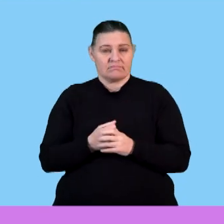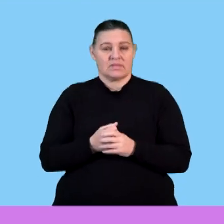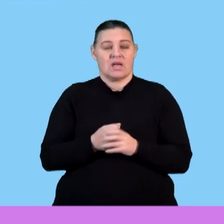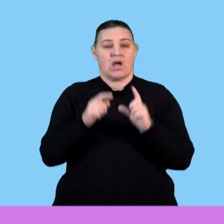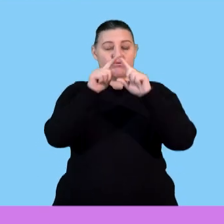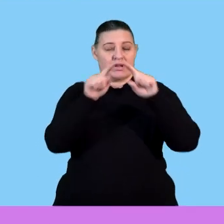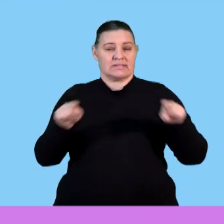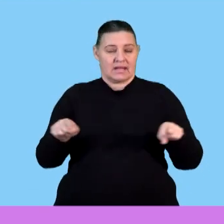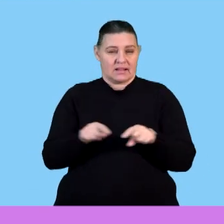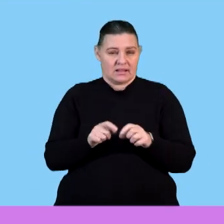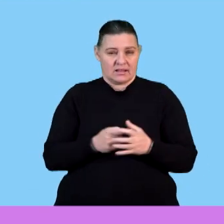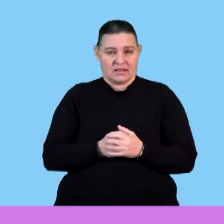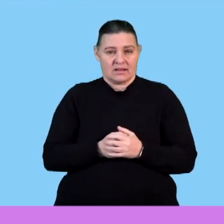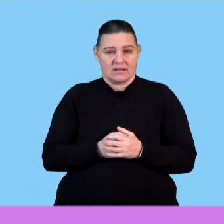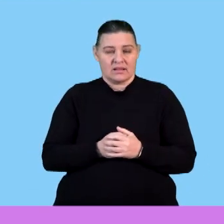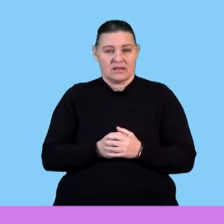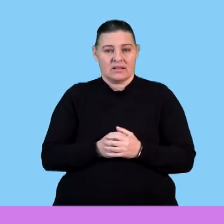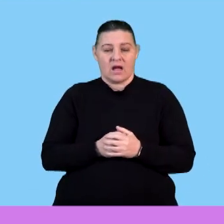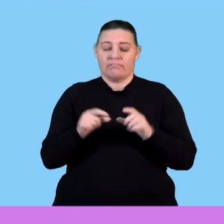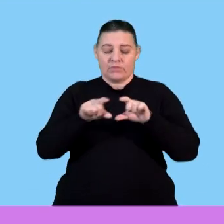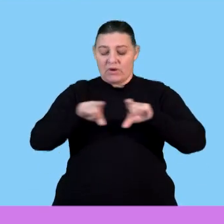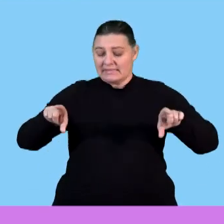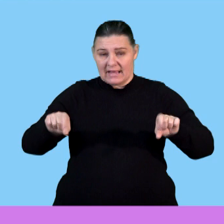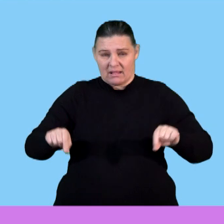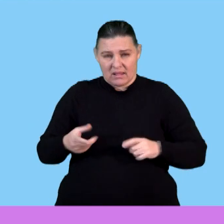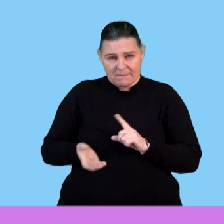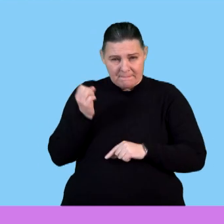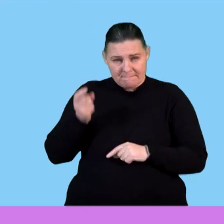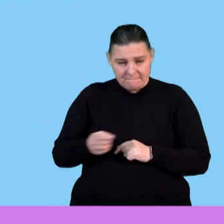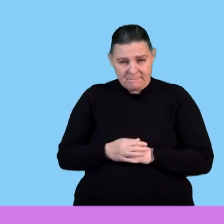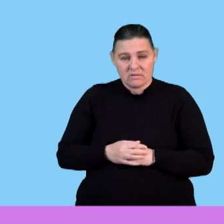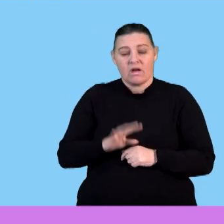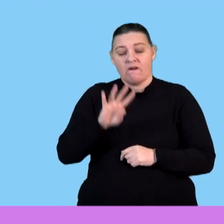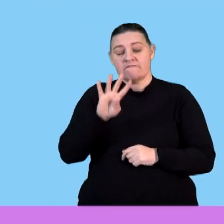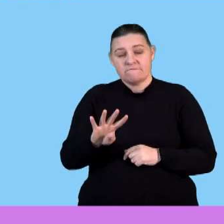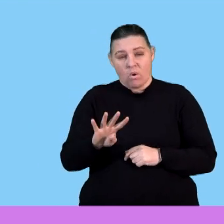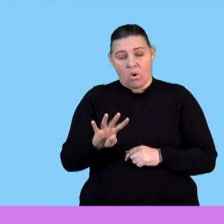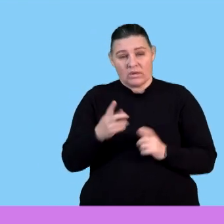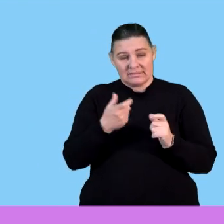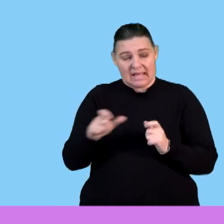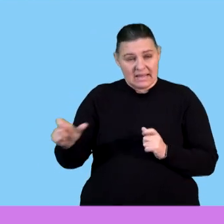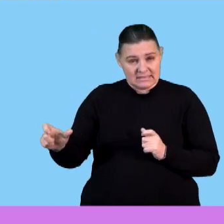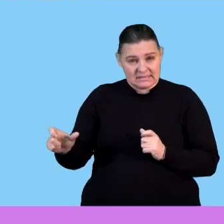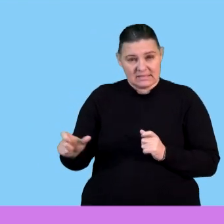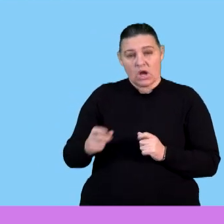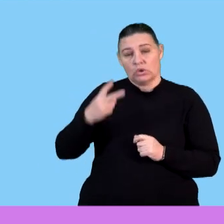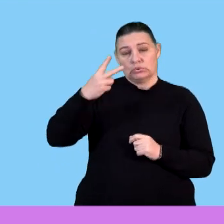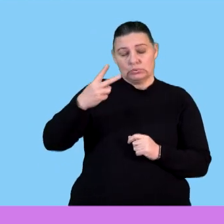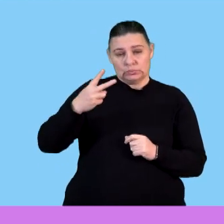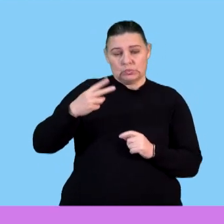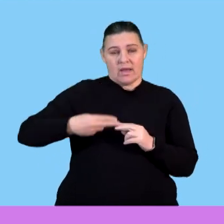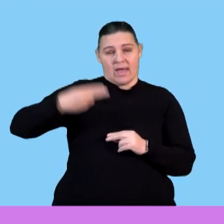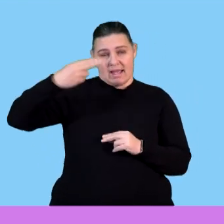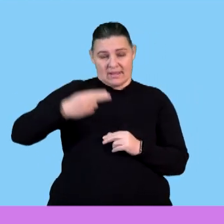times base times the height. All right. Let's put everything into the formula, use a